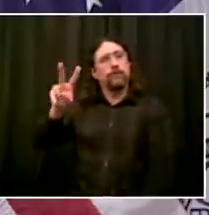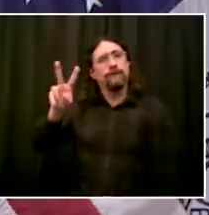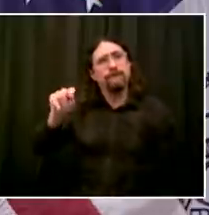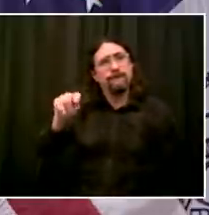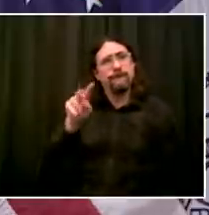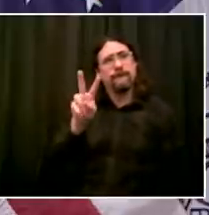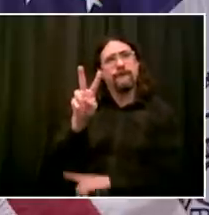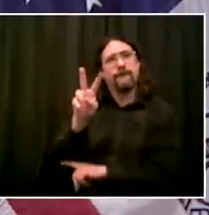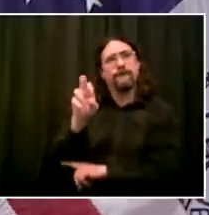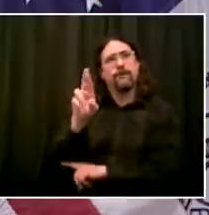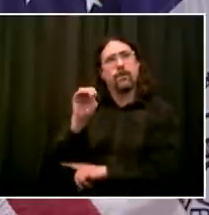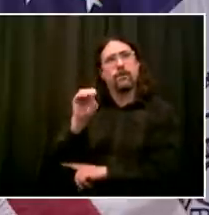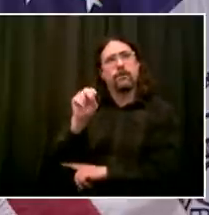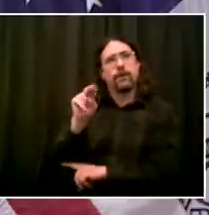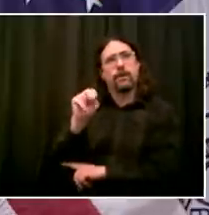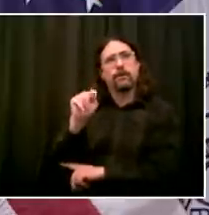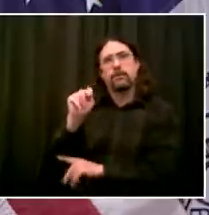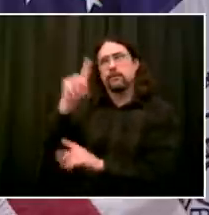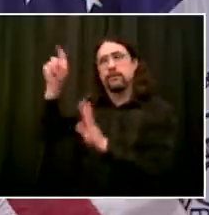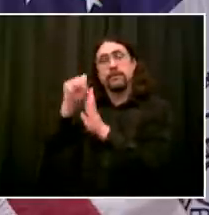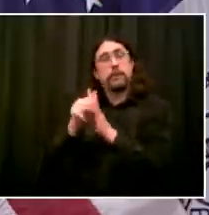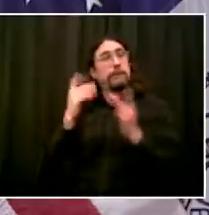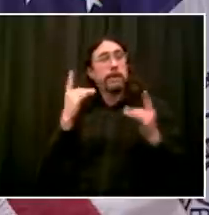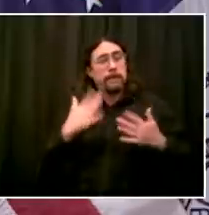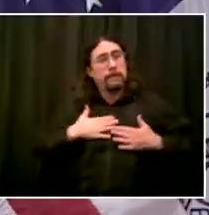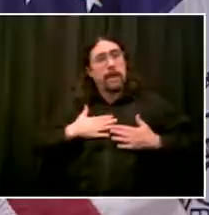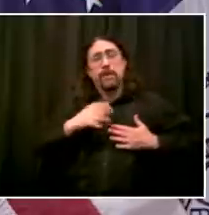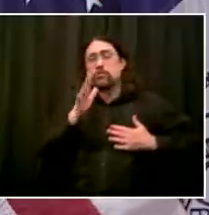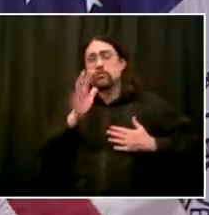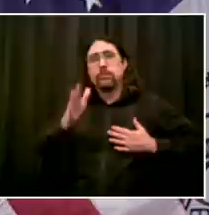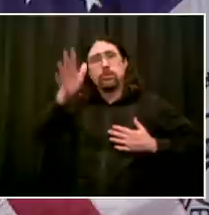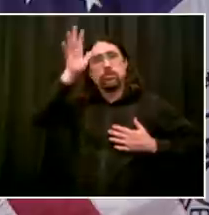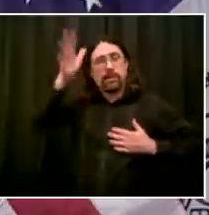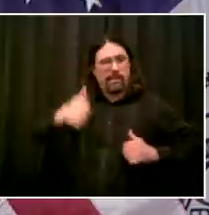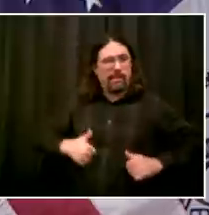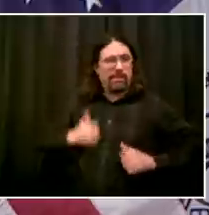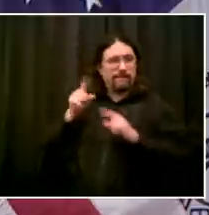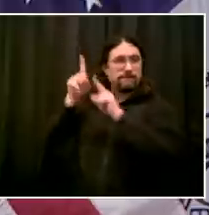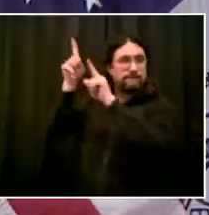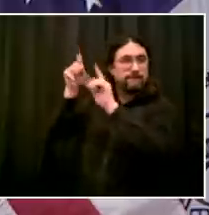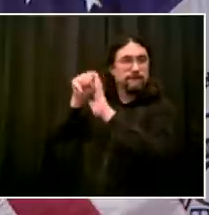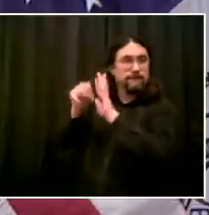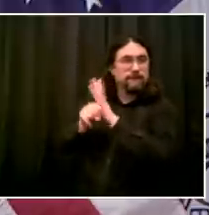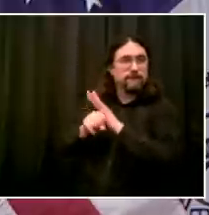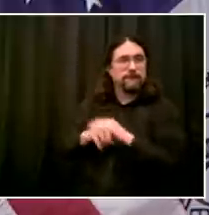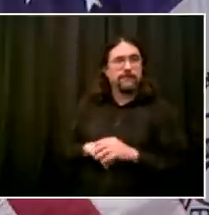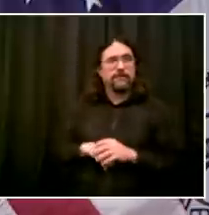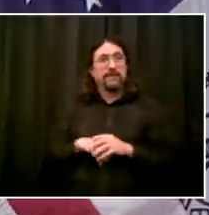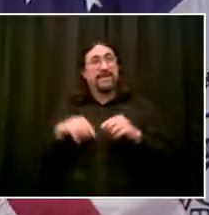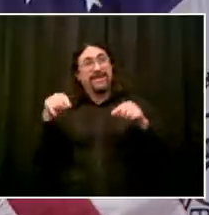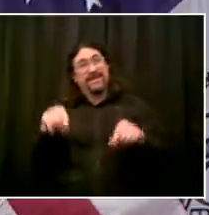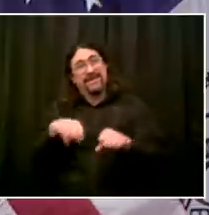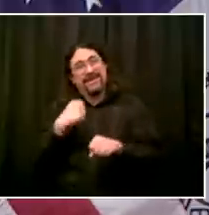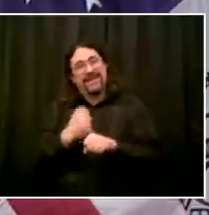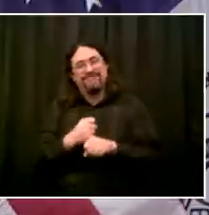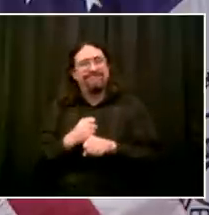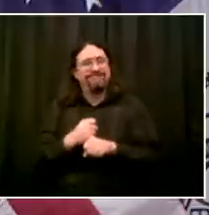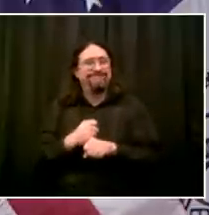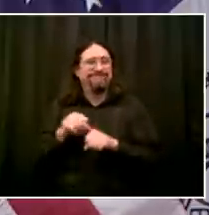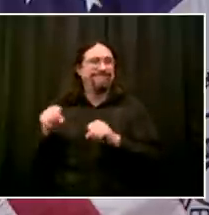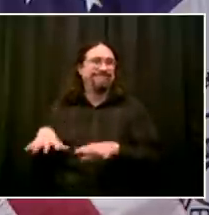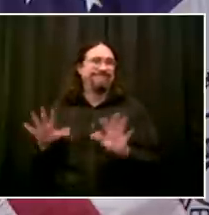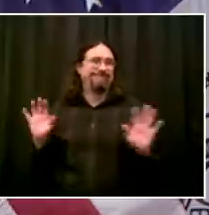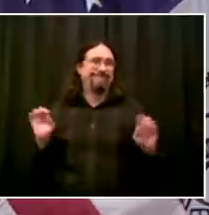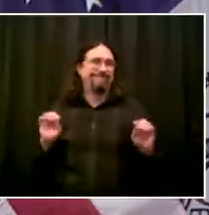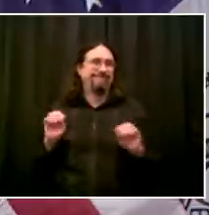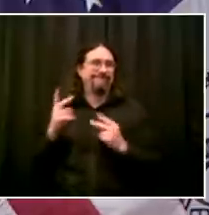I don't have any particular deep family plans this year. We're keeping it real simple. As I said, I think people are learning to appreciate their neighborhood and just